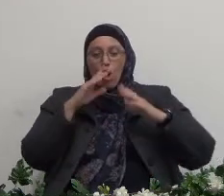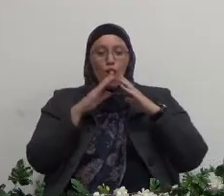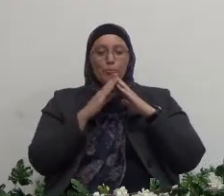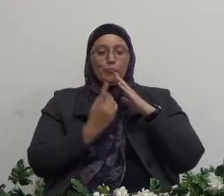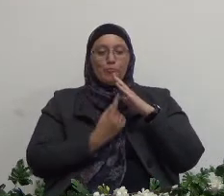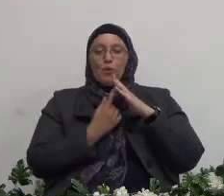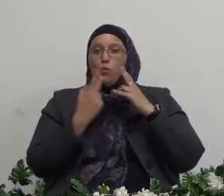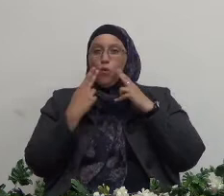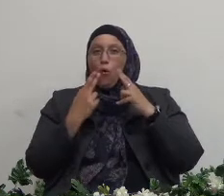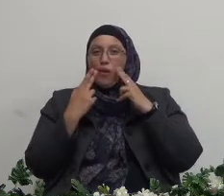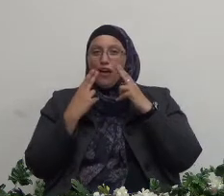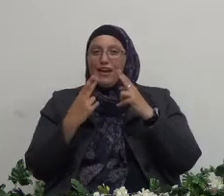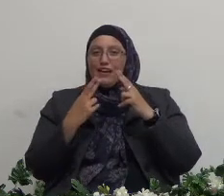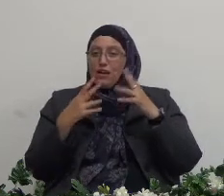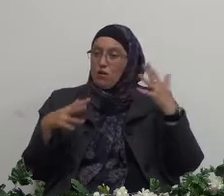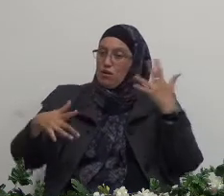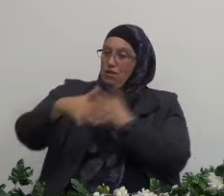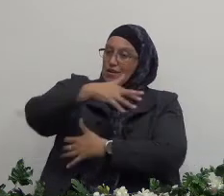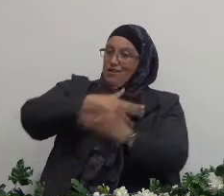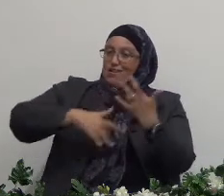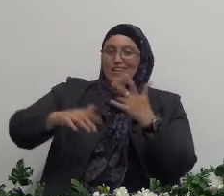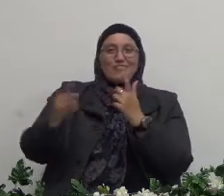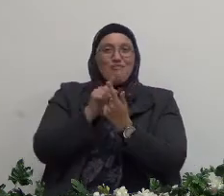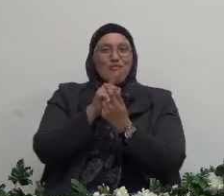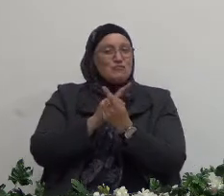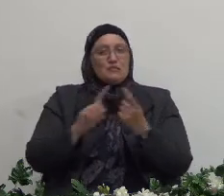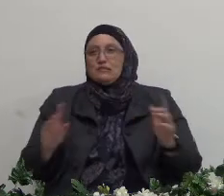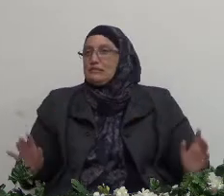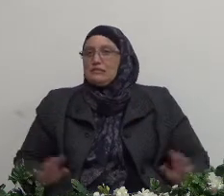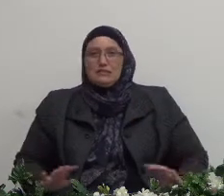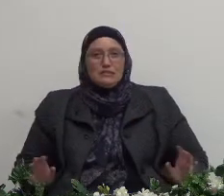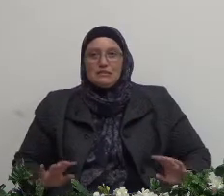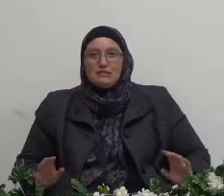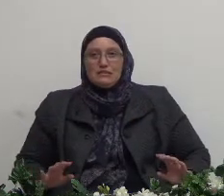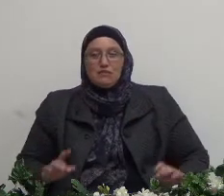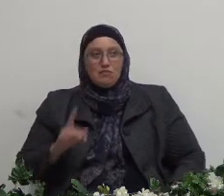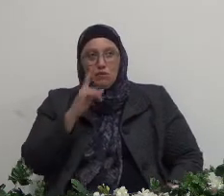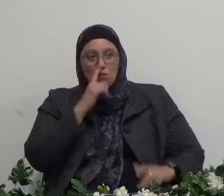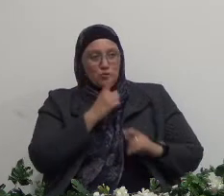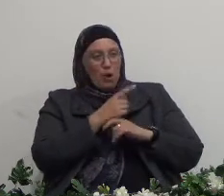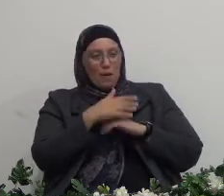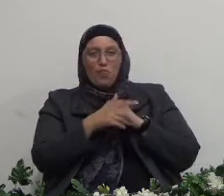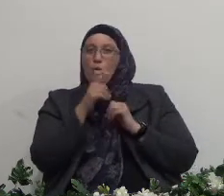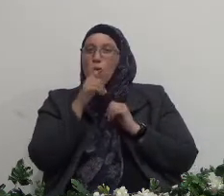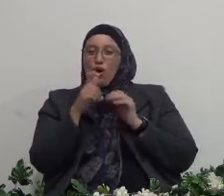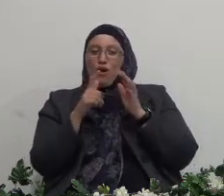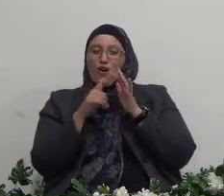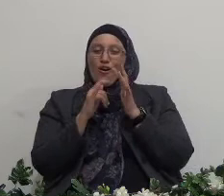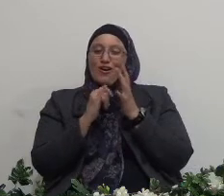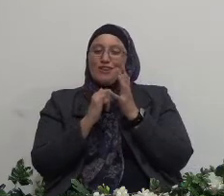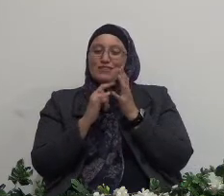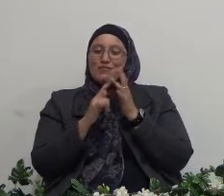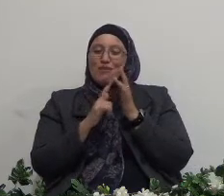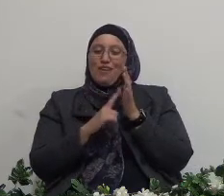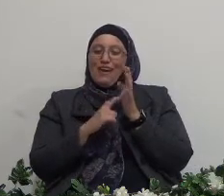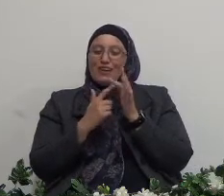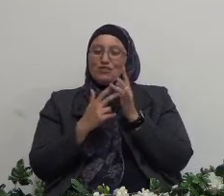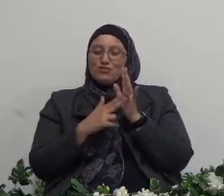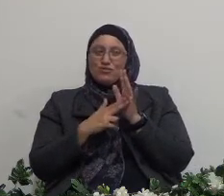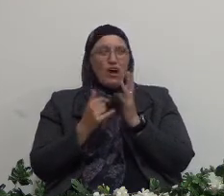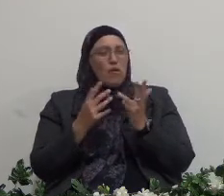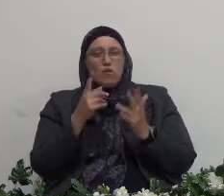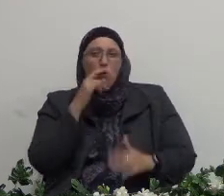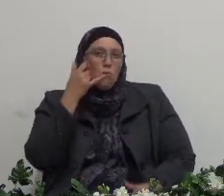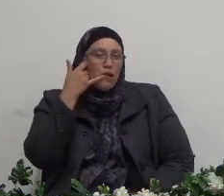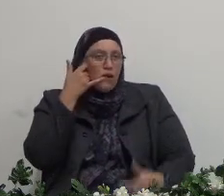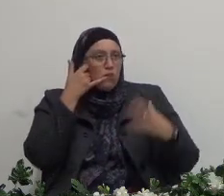media. And this is why when people talk about isolation, I said we were already isolated. Where we will actually feel it and where we're